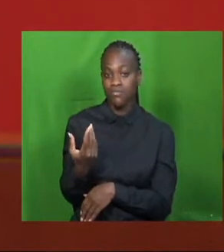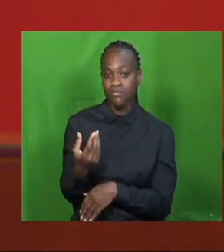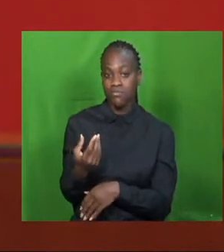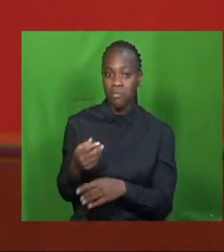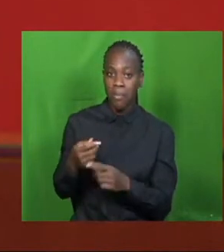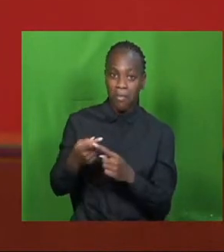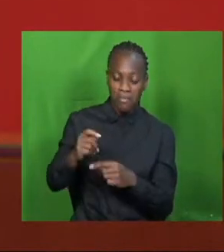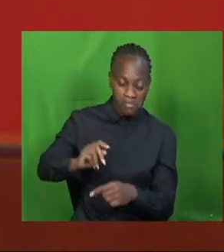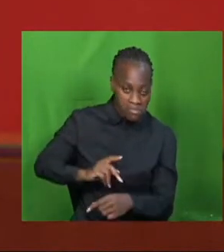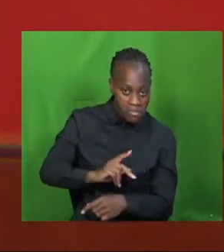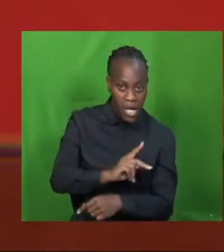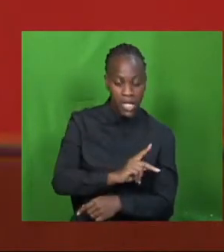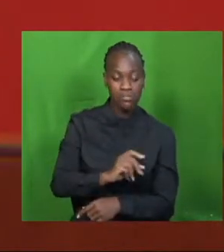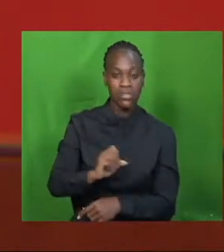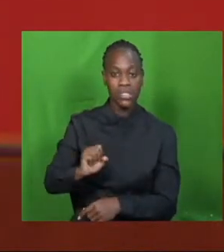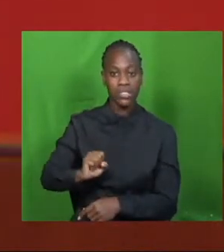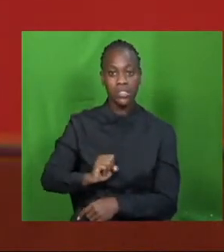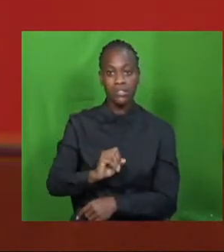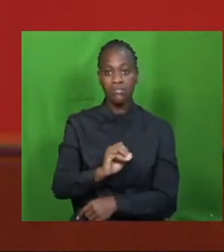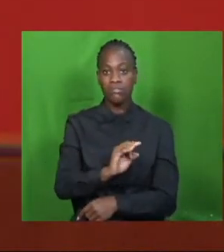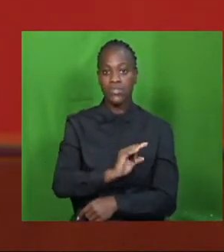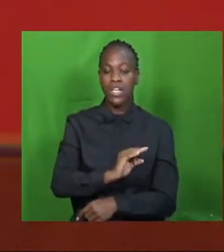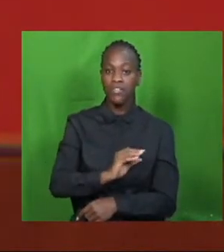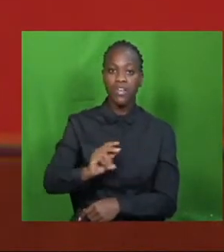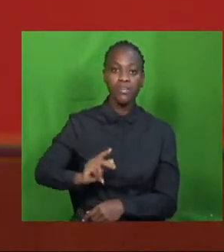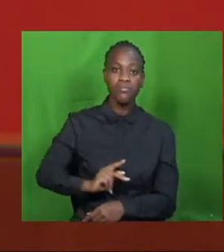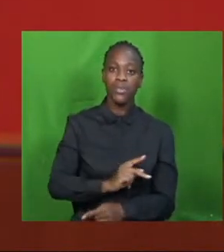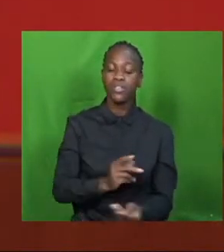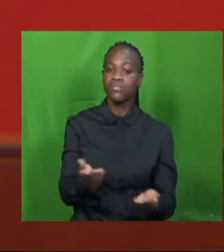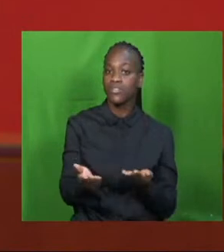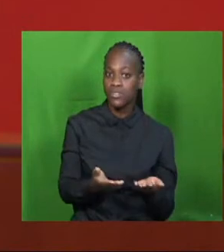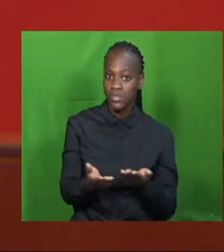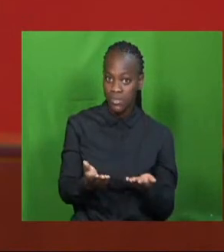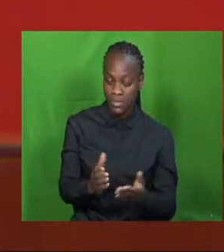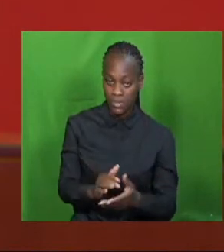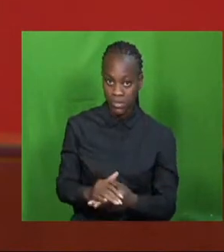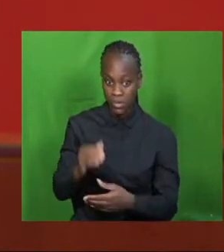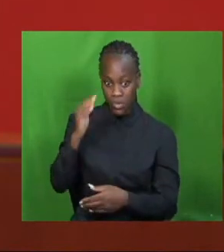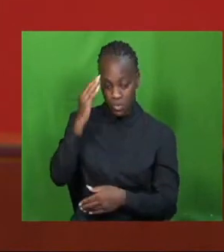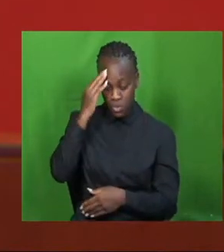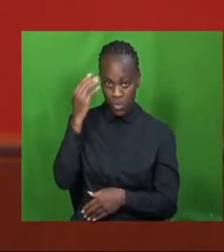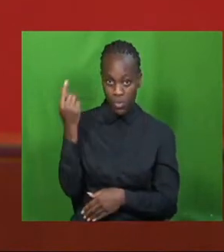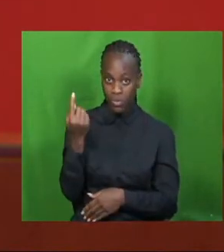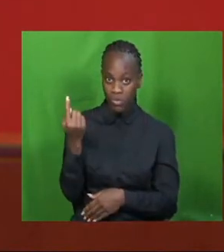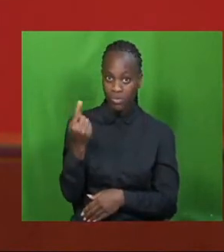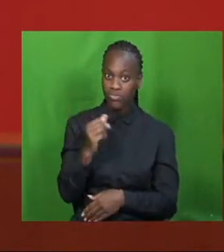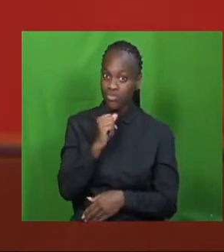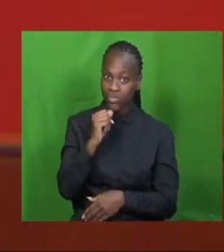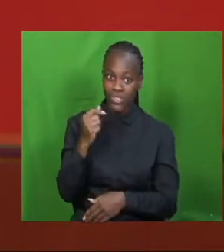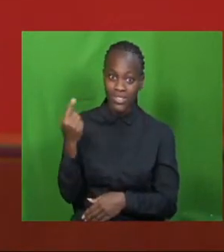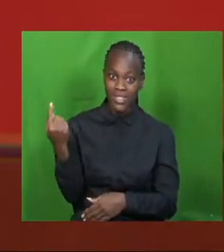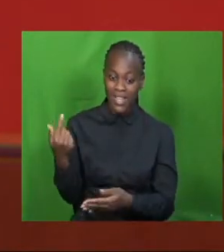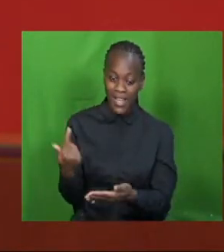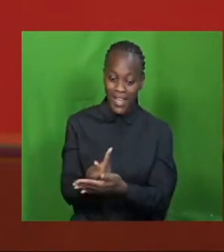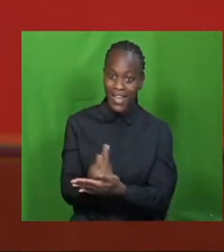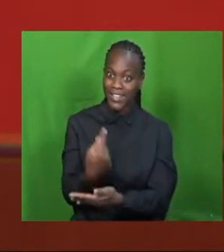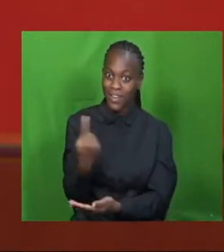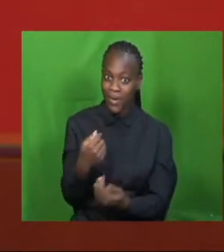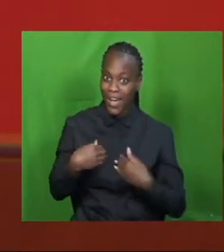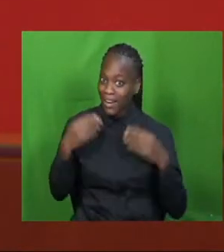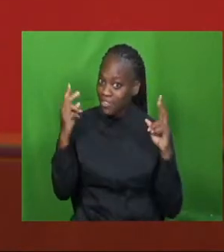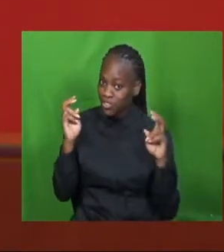have to come before the House on Wednesday. Honorable members, the